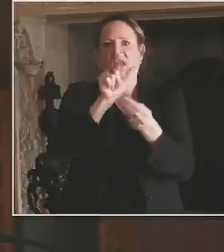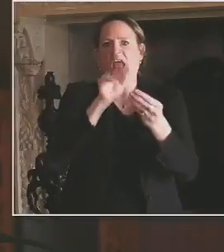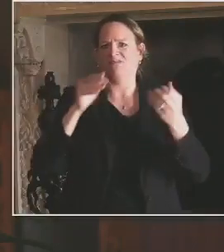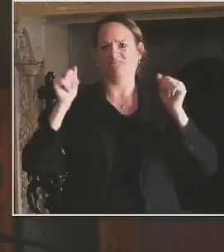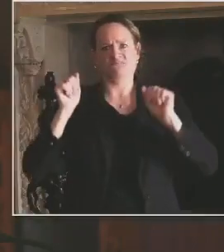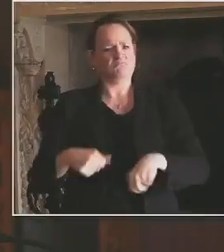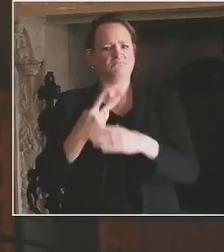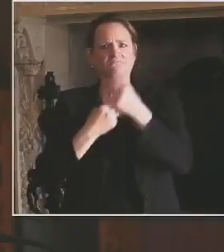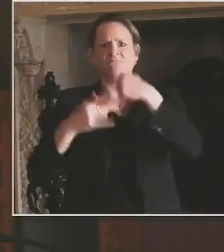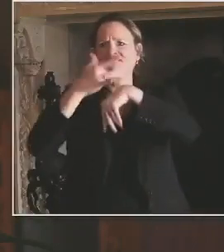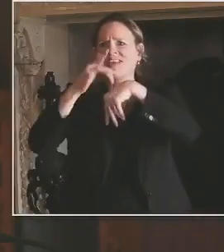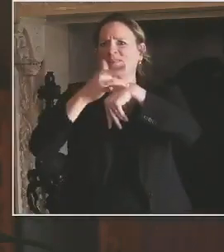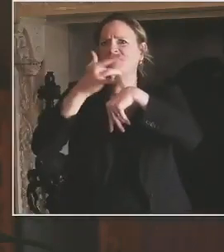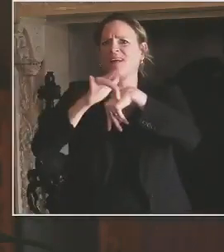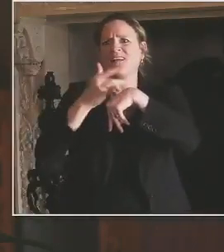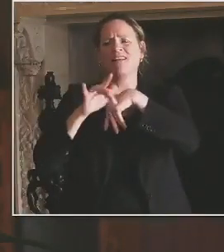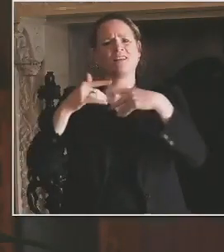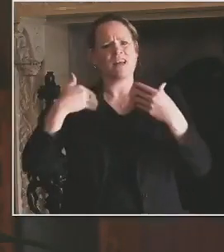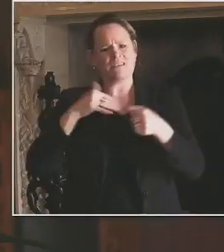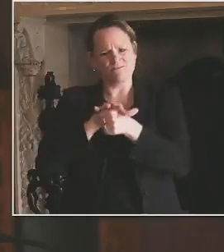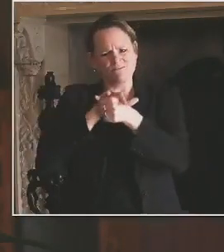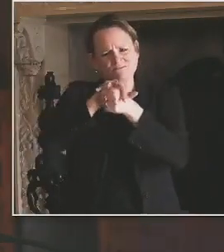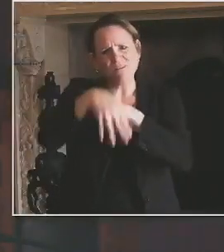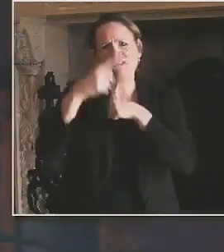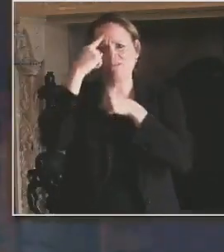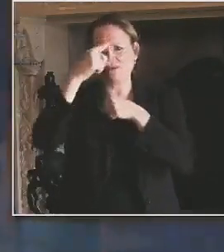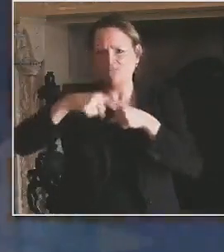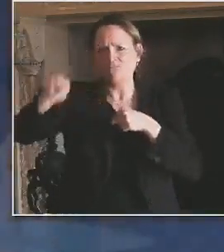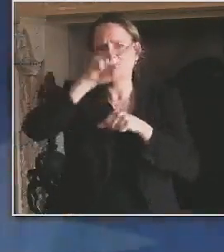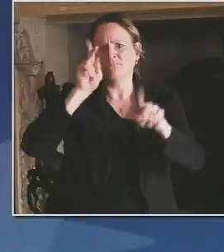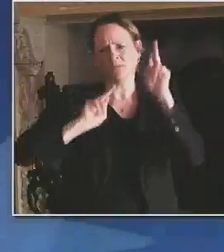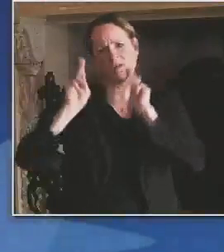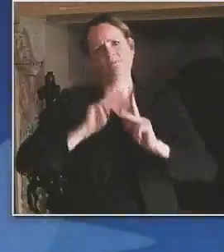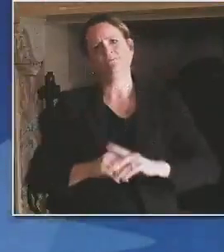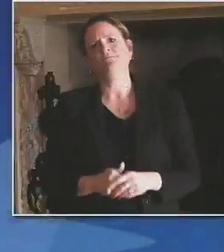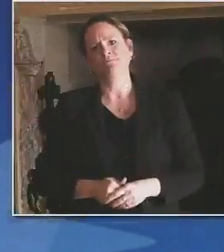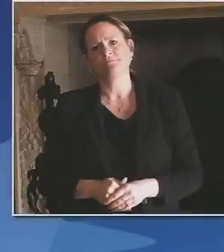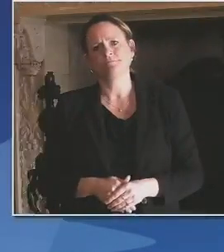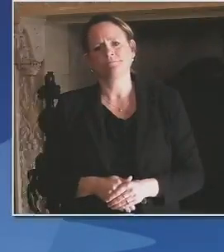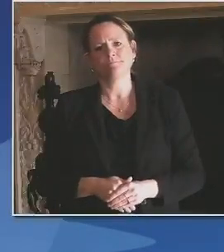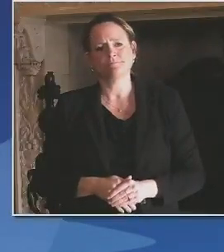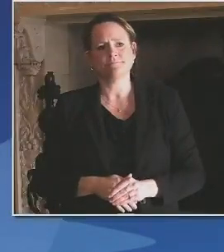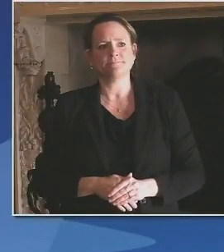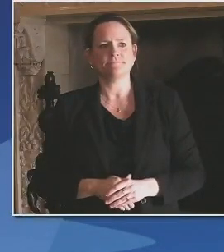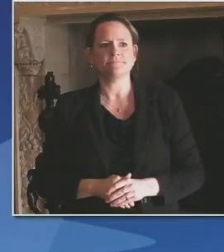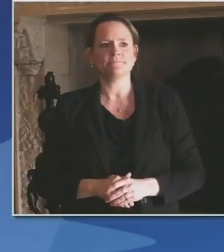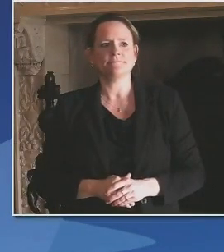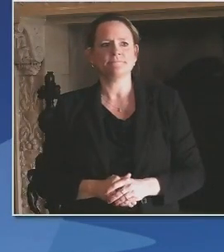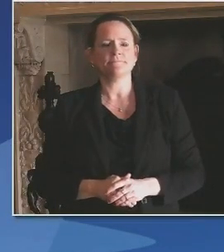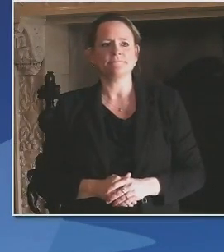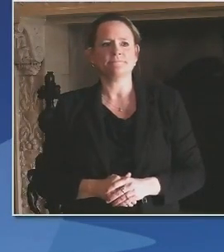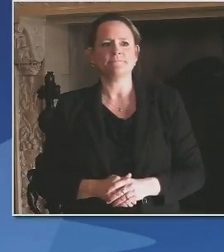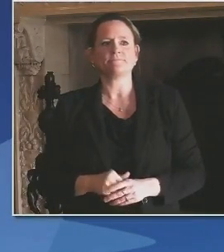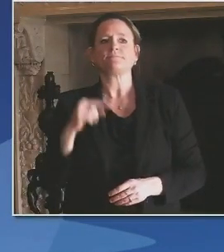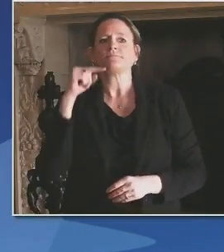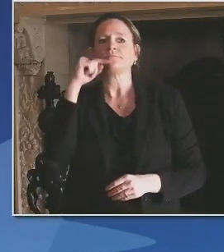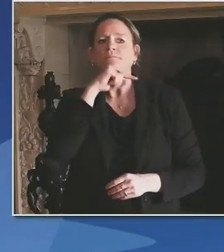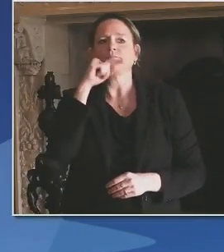labs across the state to run those tests. All right, and now we'll go to Molly Beck at the Milwaukee Journal